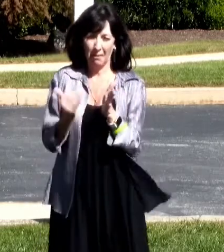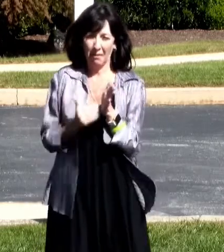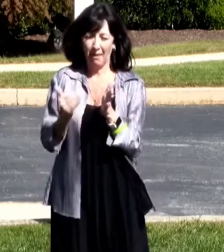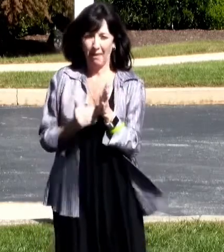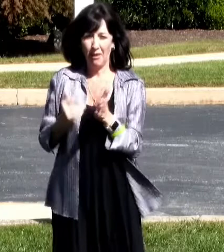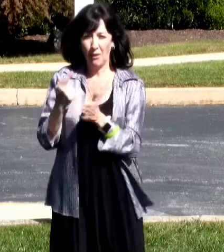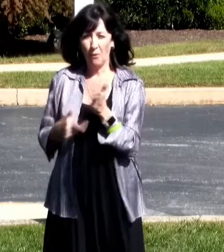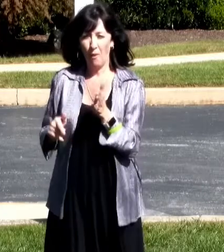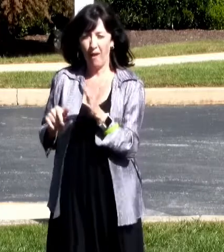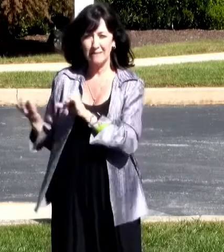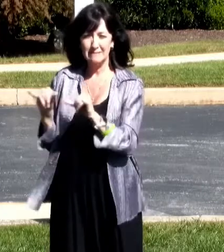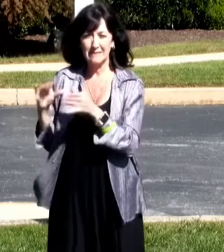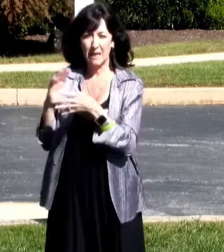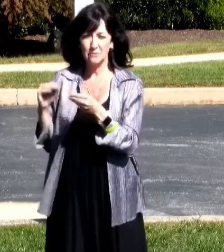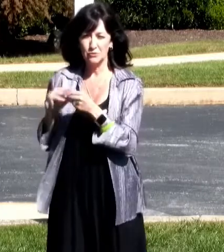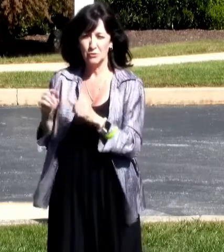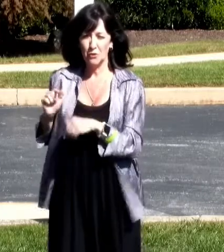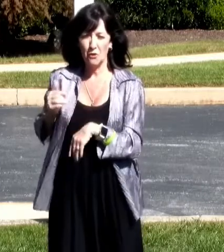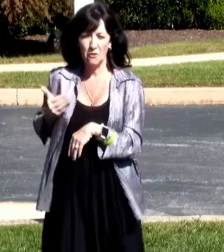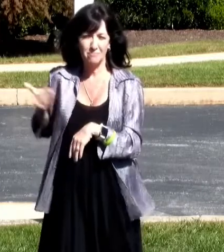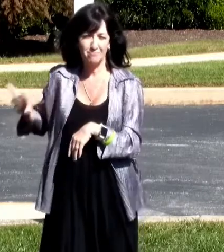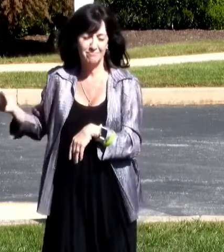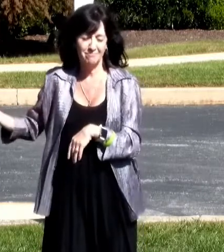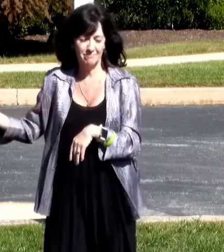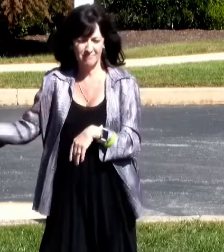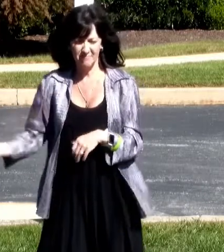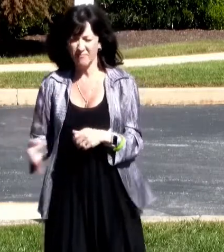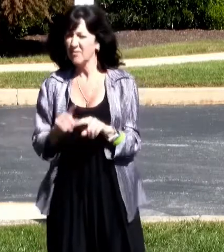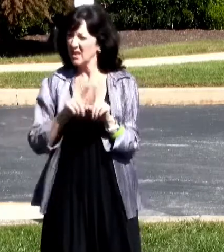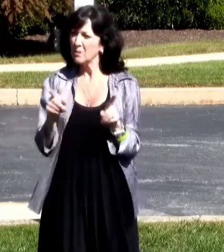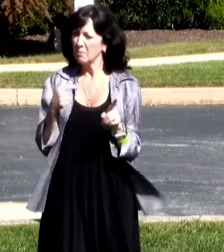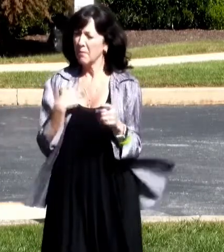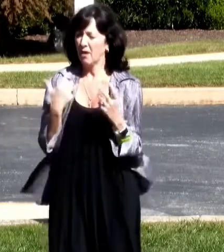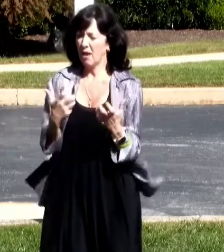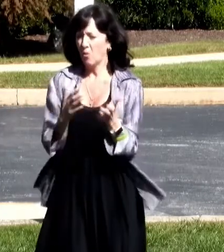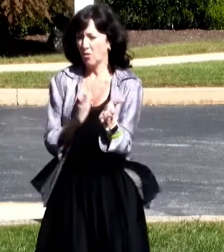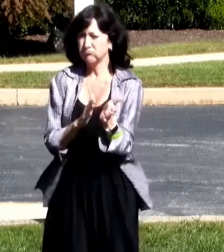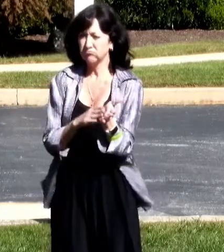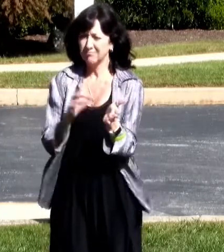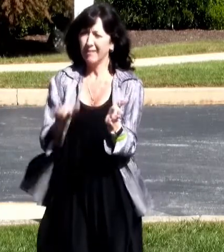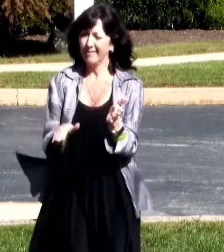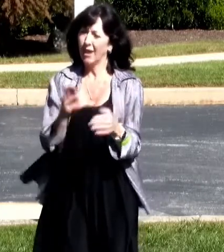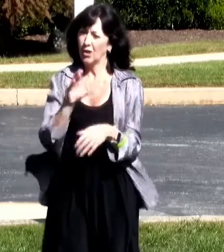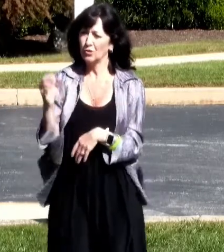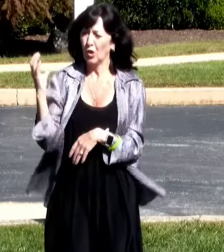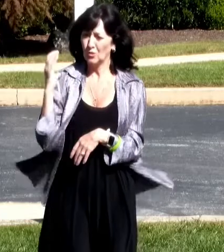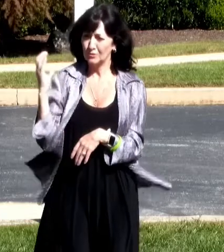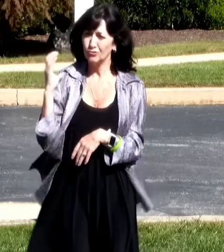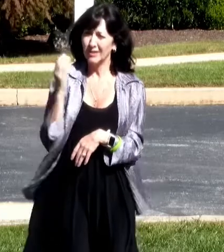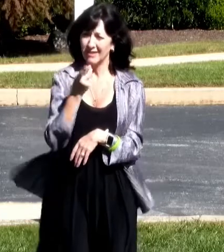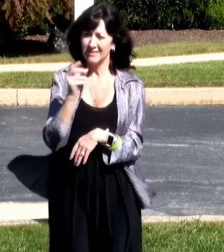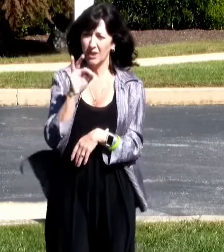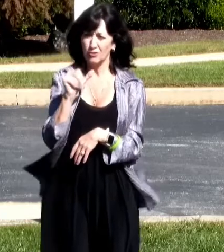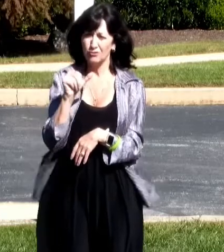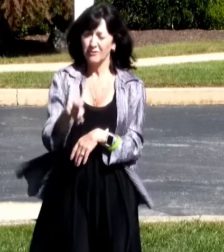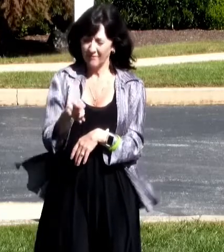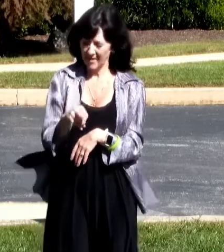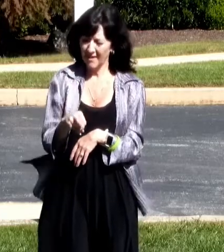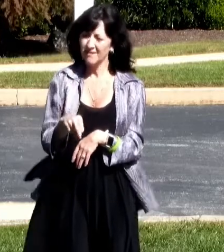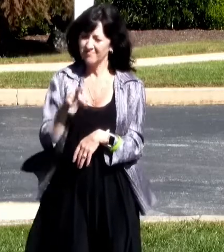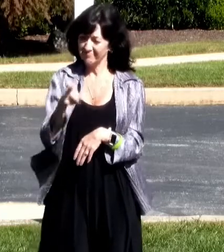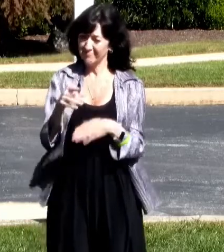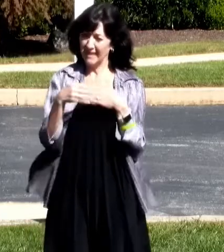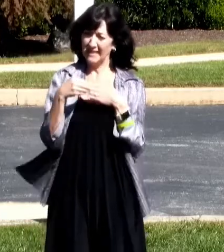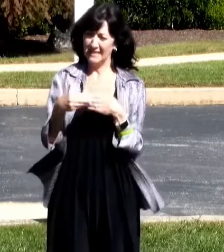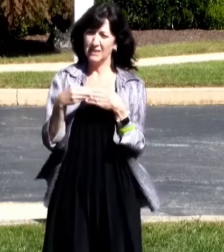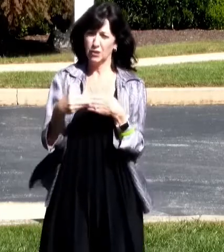Care Collaborative, especially co-chair and our Healthcare Commission Chair, Dr. Fan, who is amazing and a fearless champion.